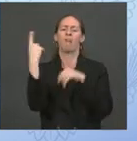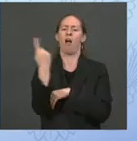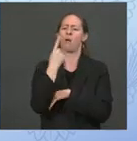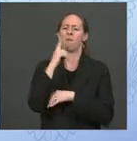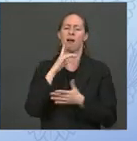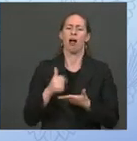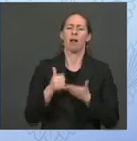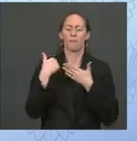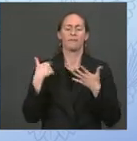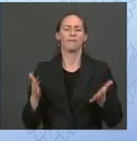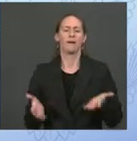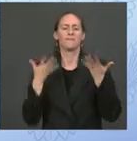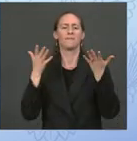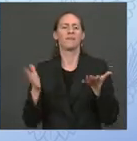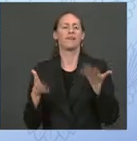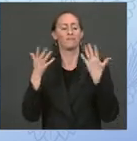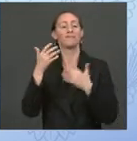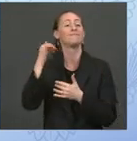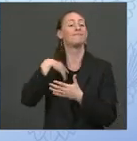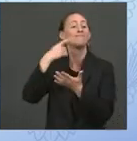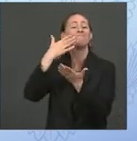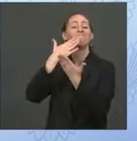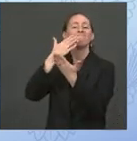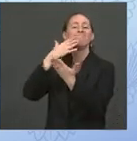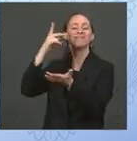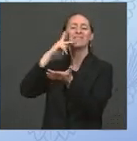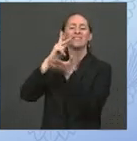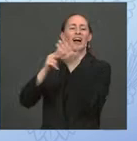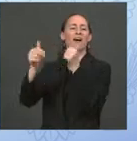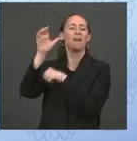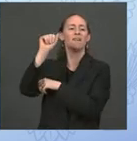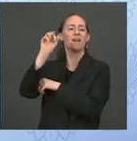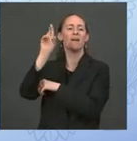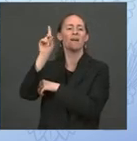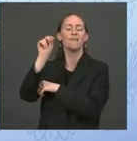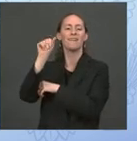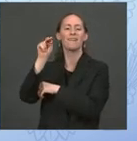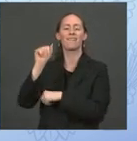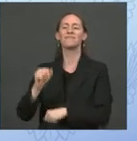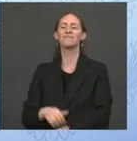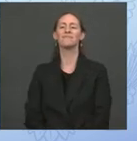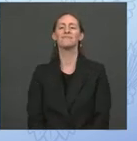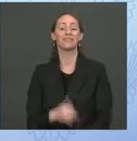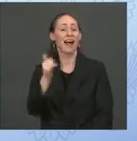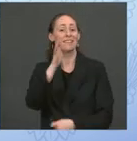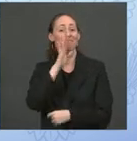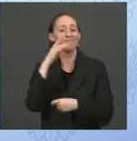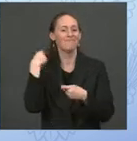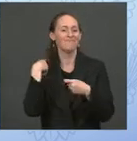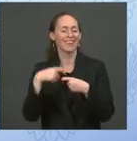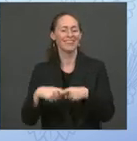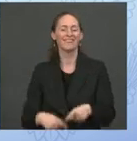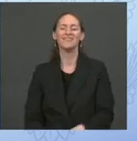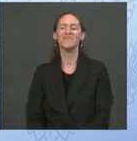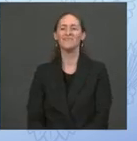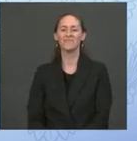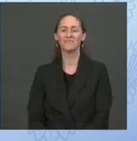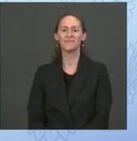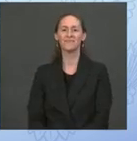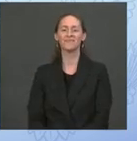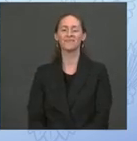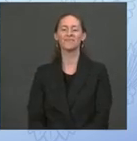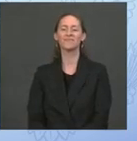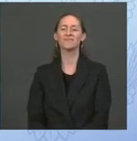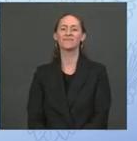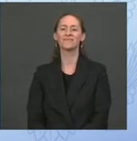Secretary Cardona, agradecemos profundamente su visión para un futuro de educación pública